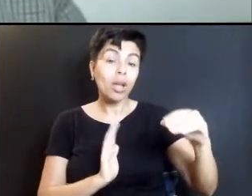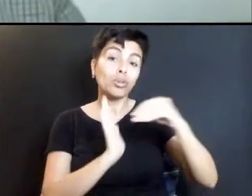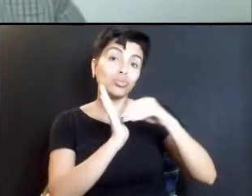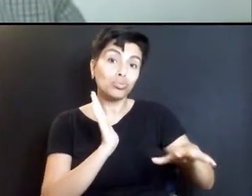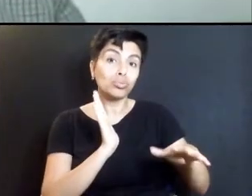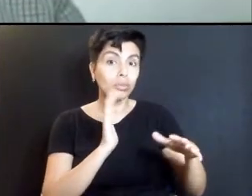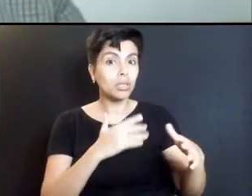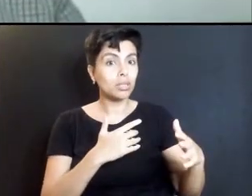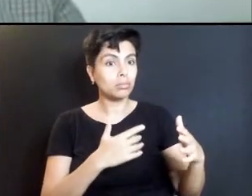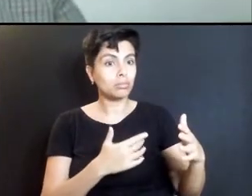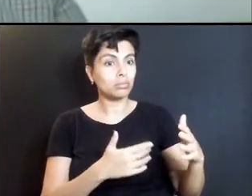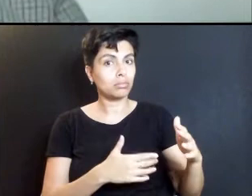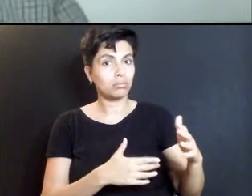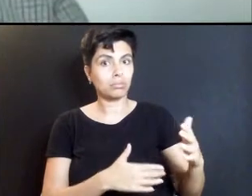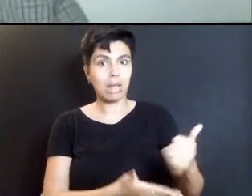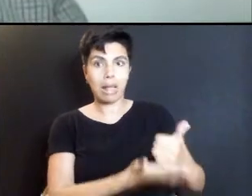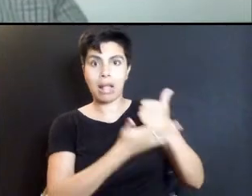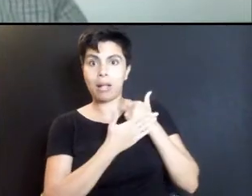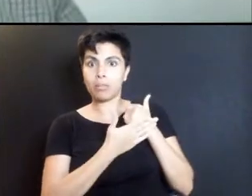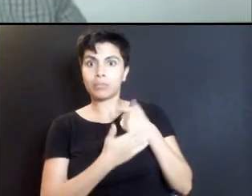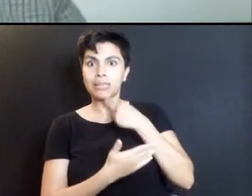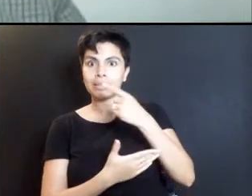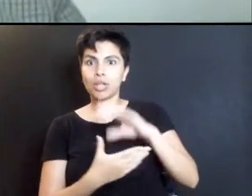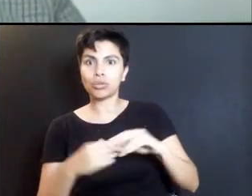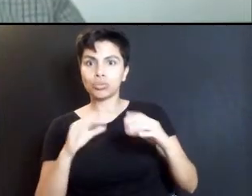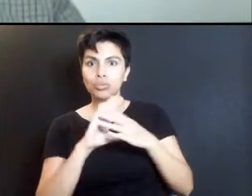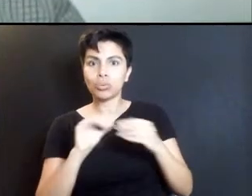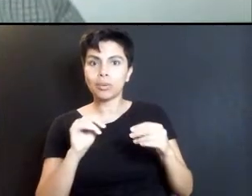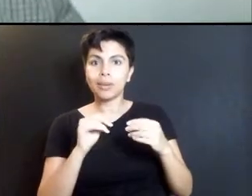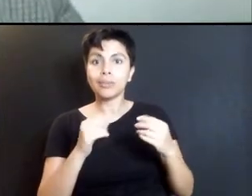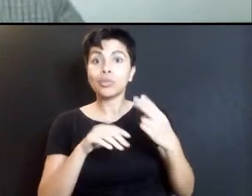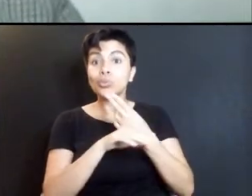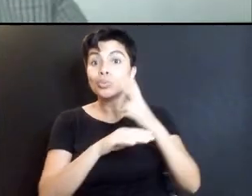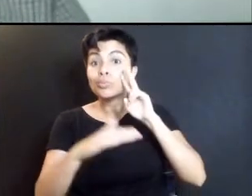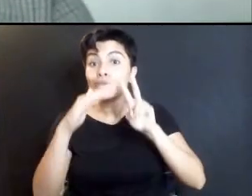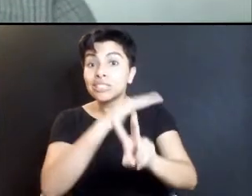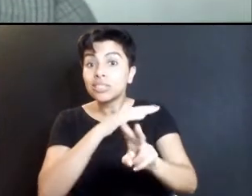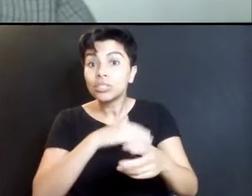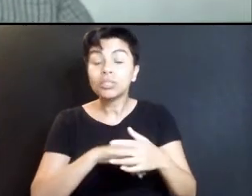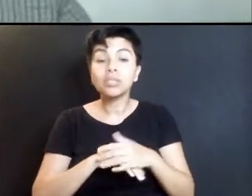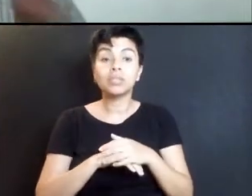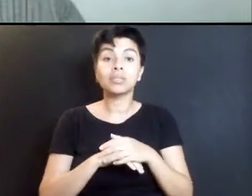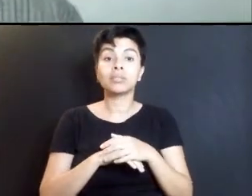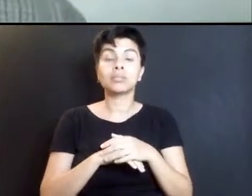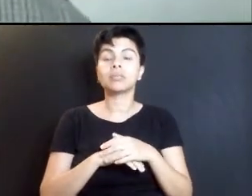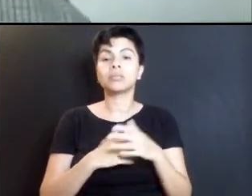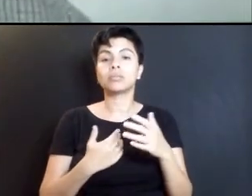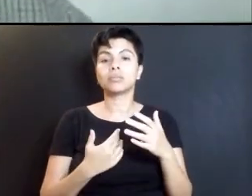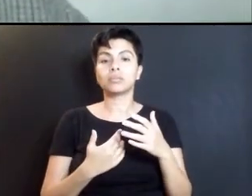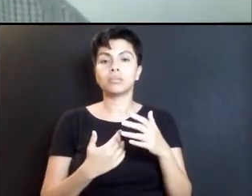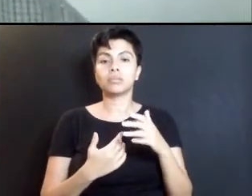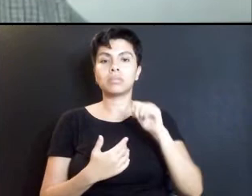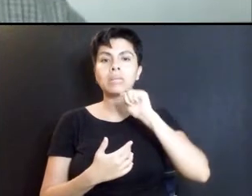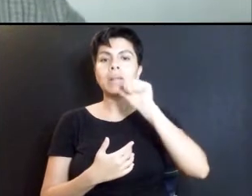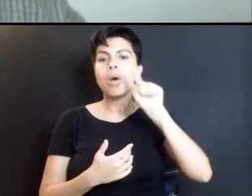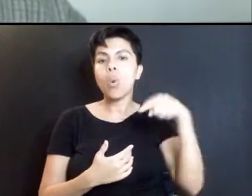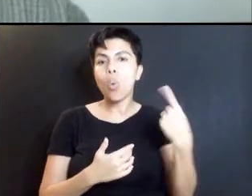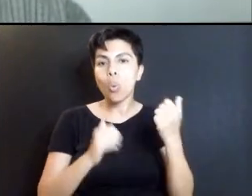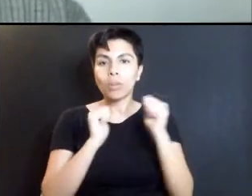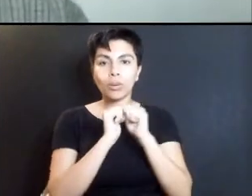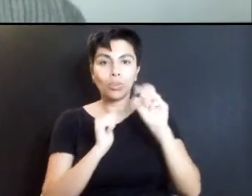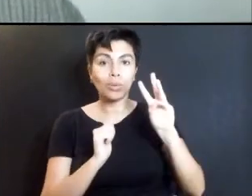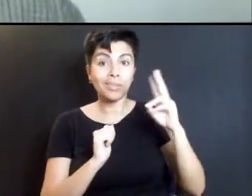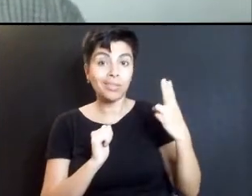help tell the story. Predict what's going to happen. not only the WH